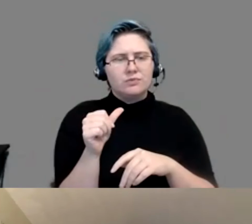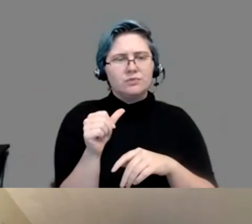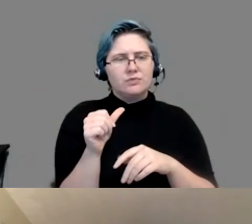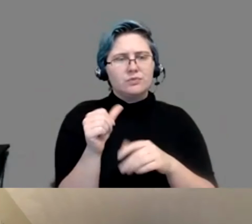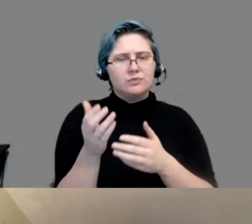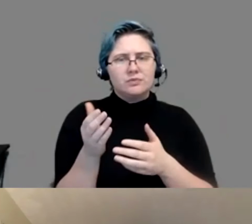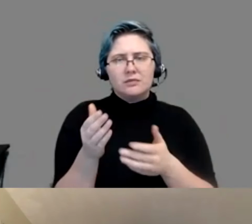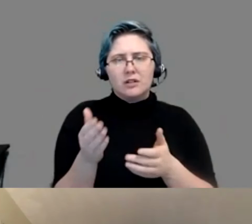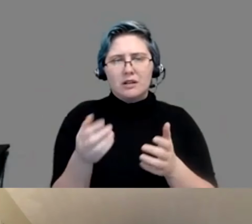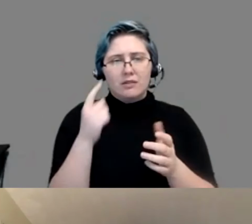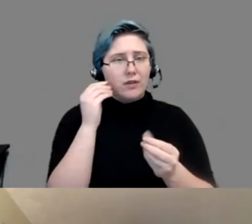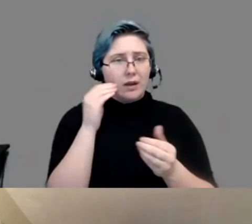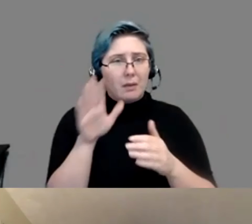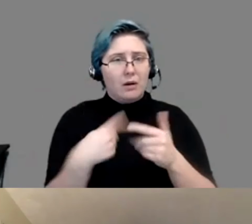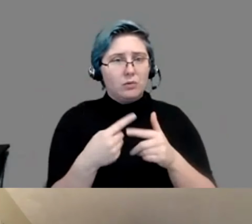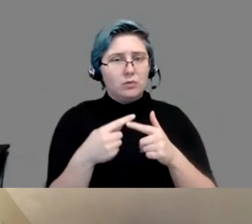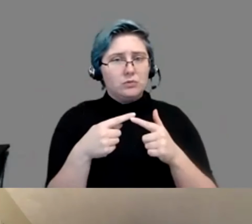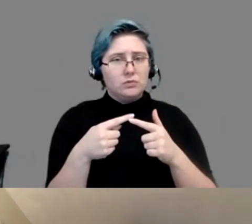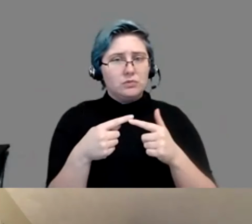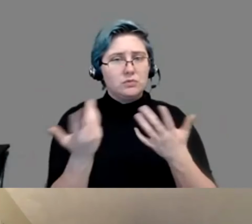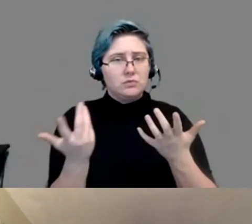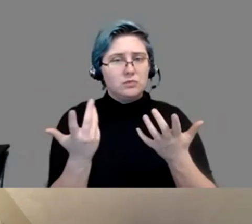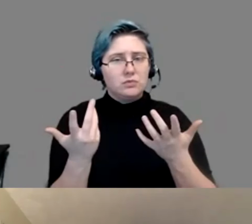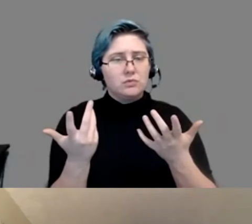to the table, because